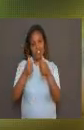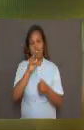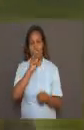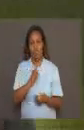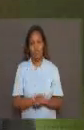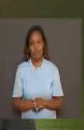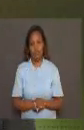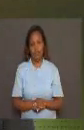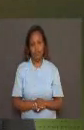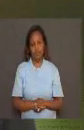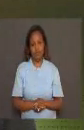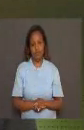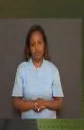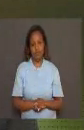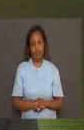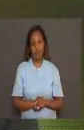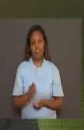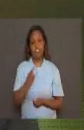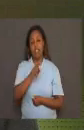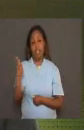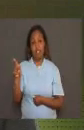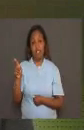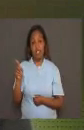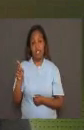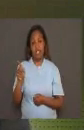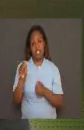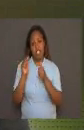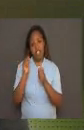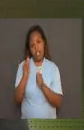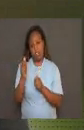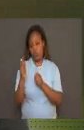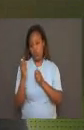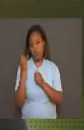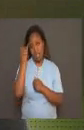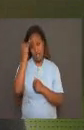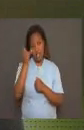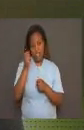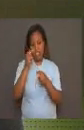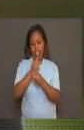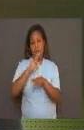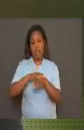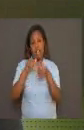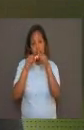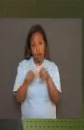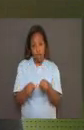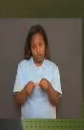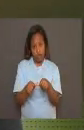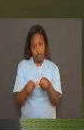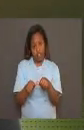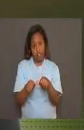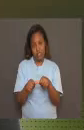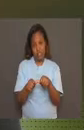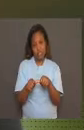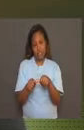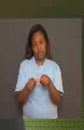excellent. If you implement your ideas, you will be well on